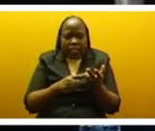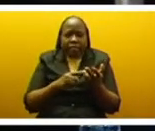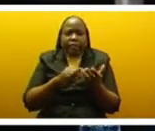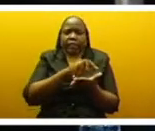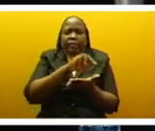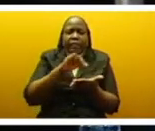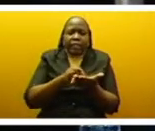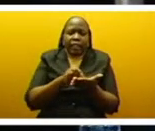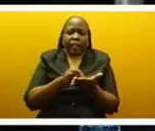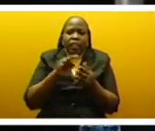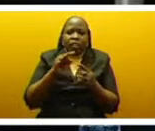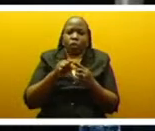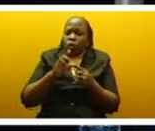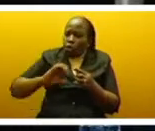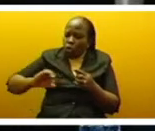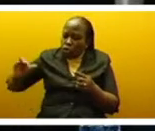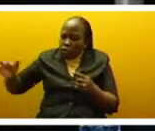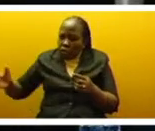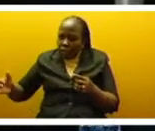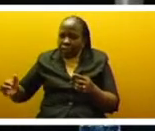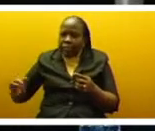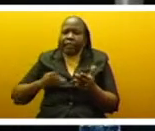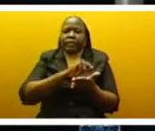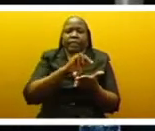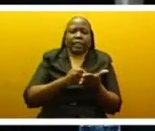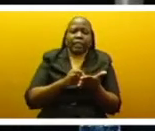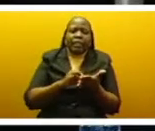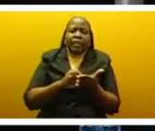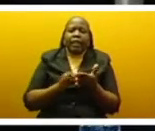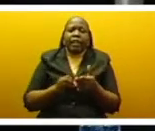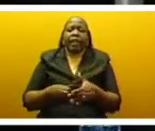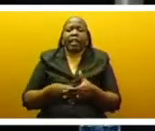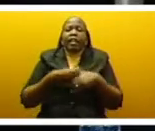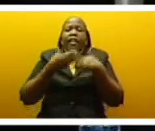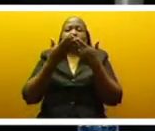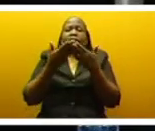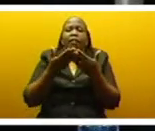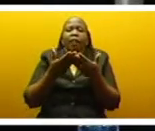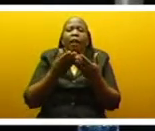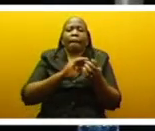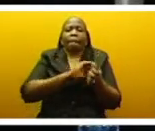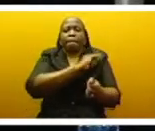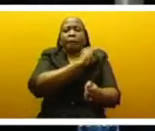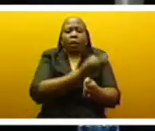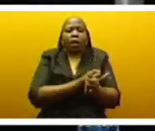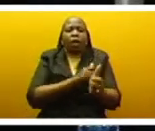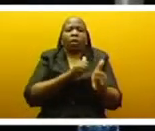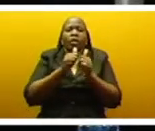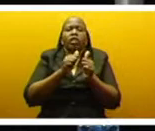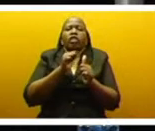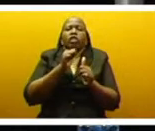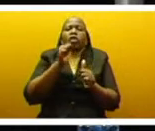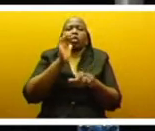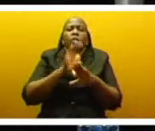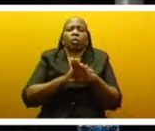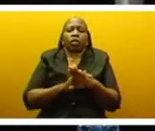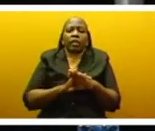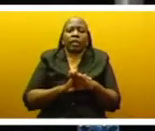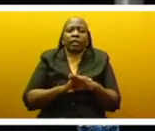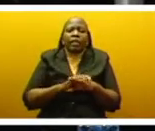tallying centers is to donate an illegitimate power. Such a suggestion would